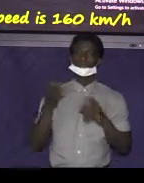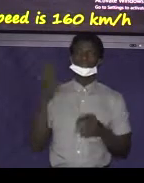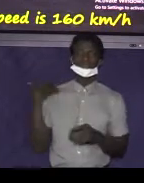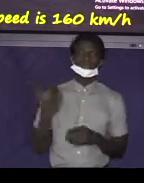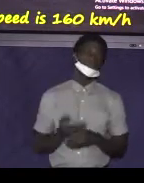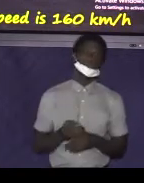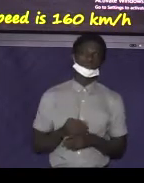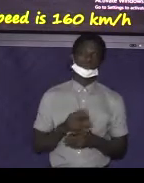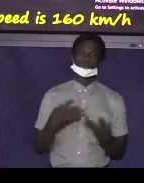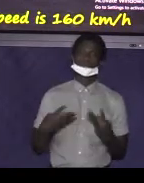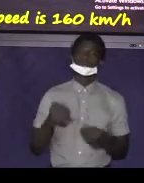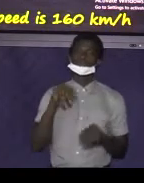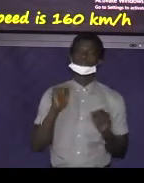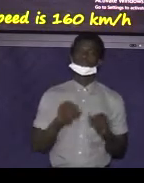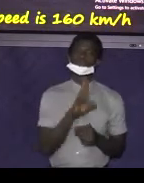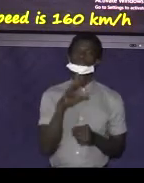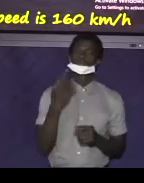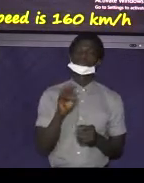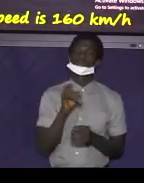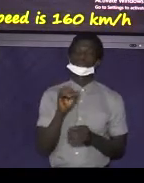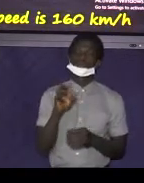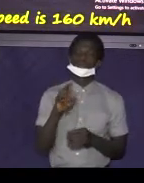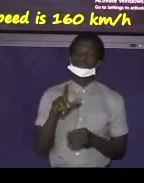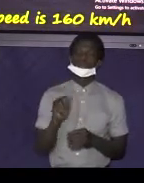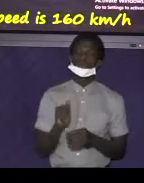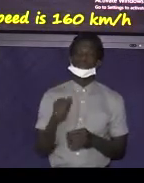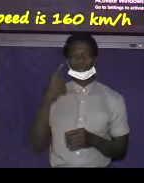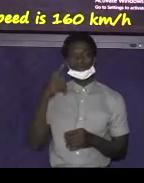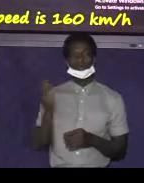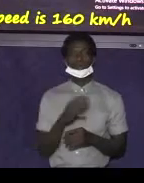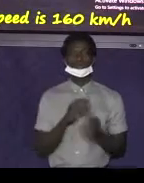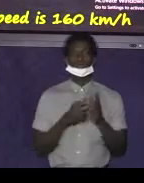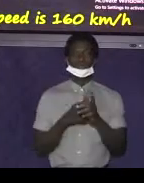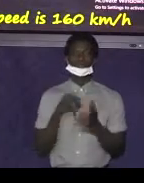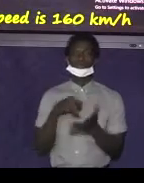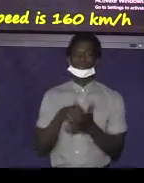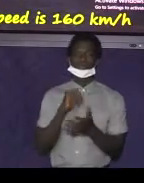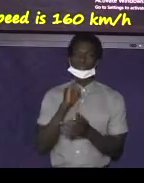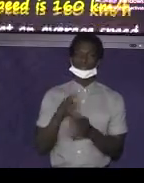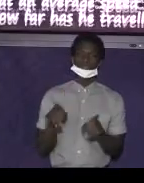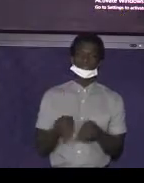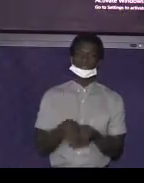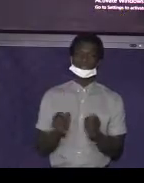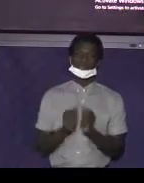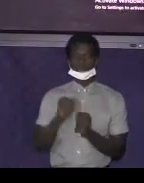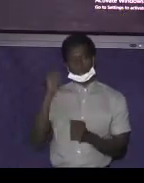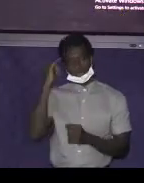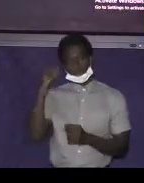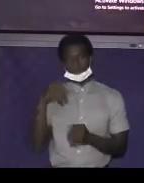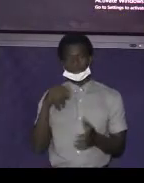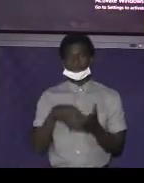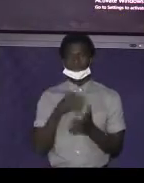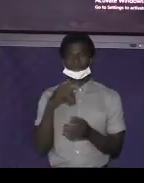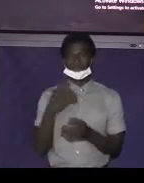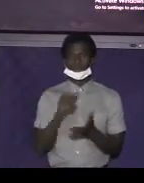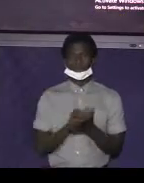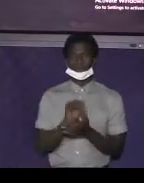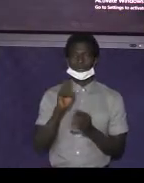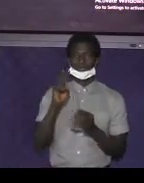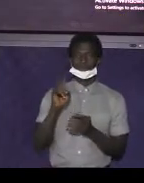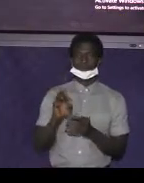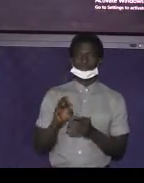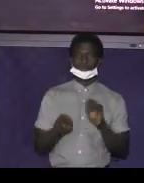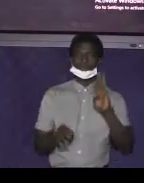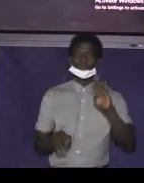the formula for average speed, but the idea is generally the same. Let's look at another example. This one says Mr. Bade